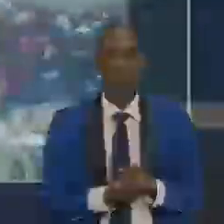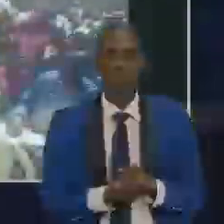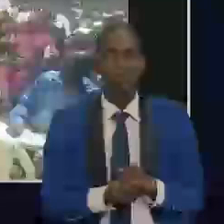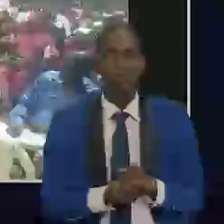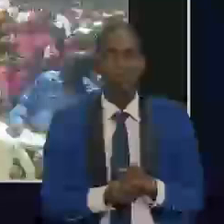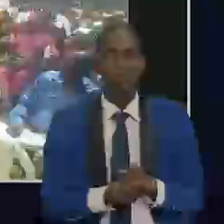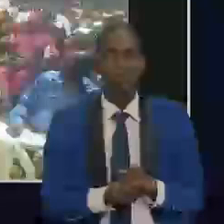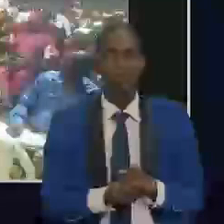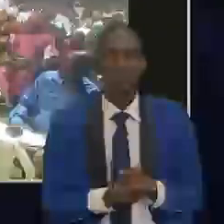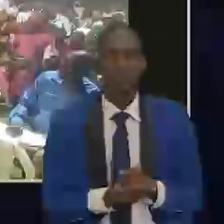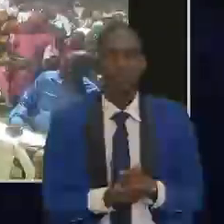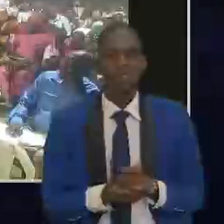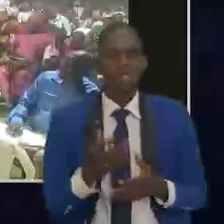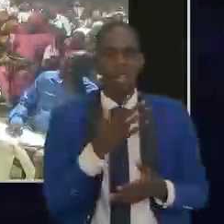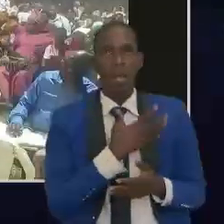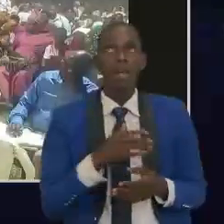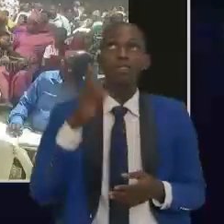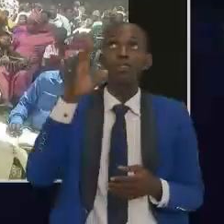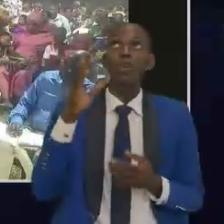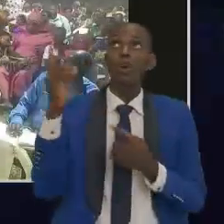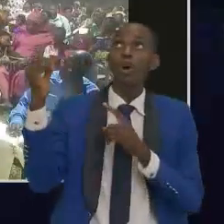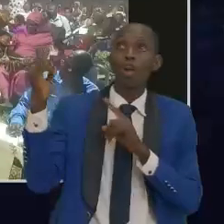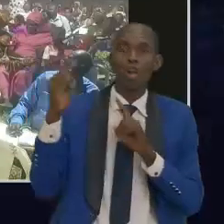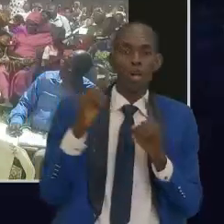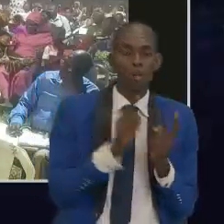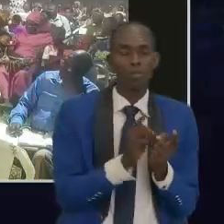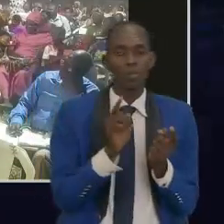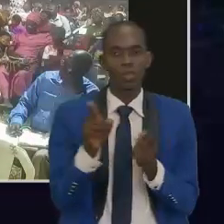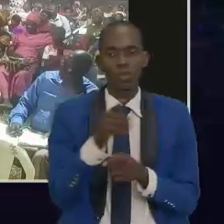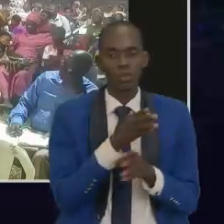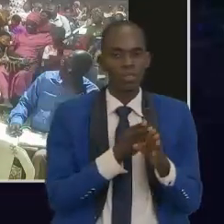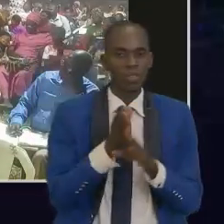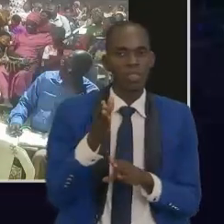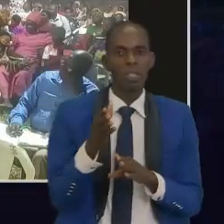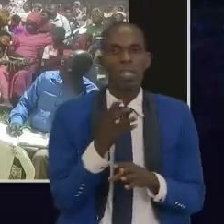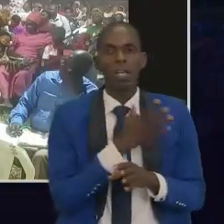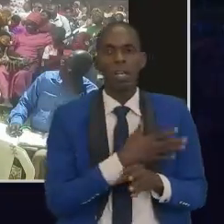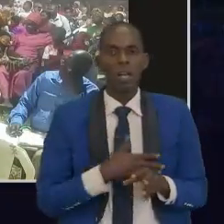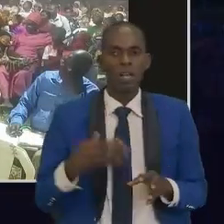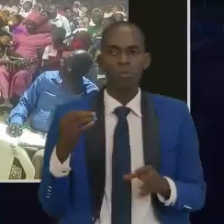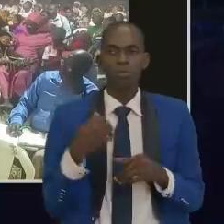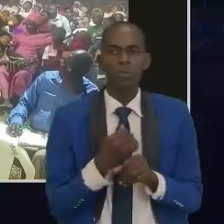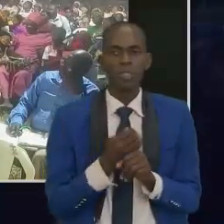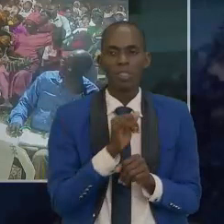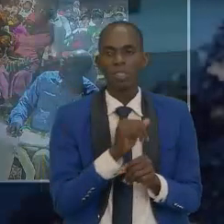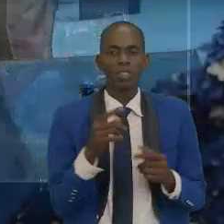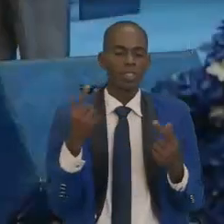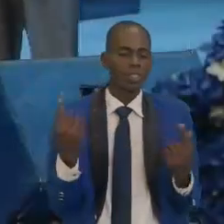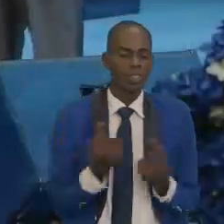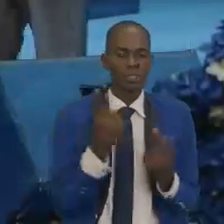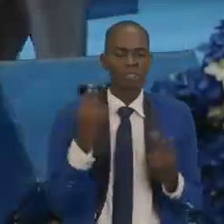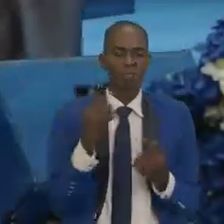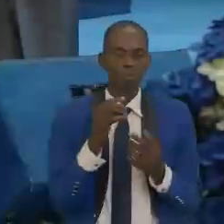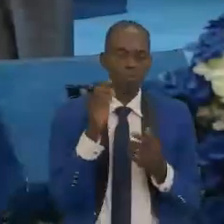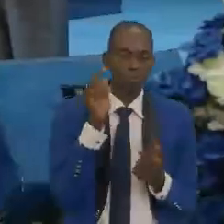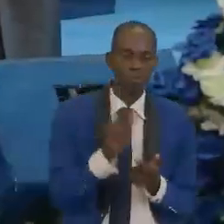And God comes to you directly. And he makes his introduction. And he